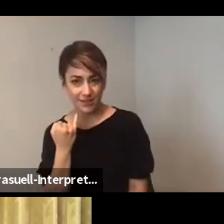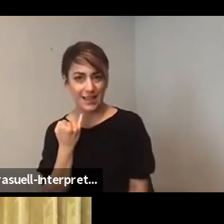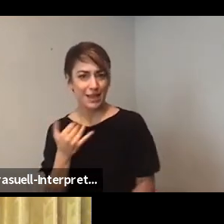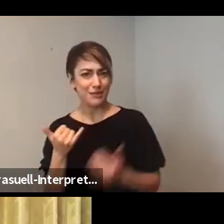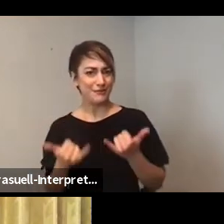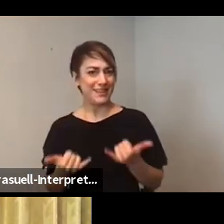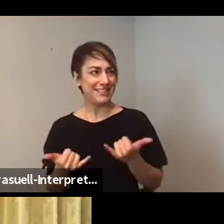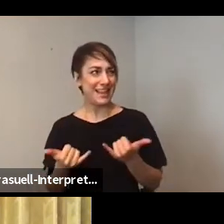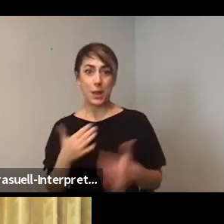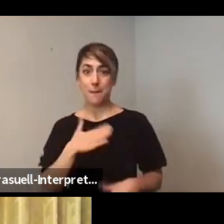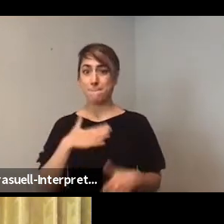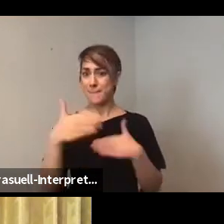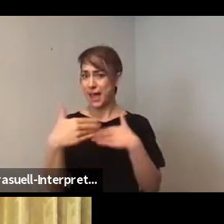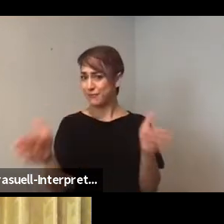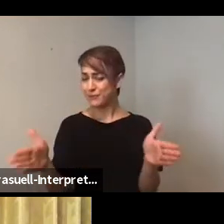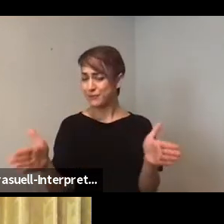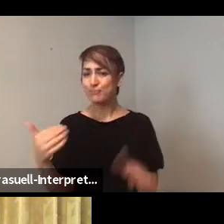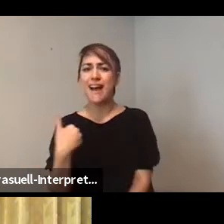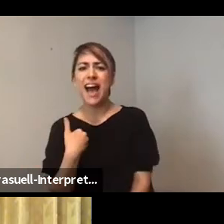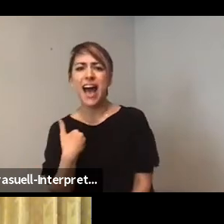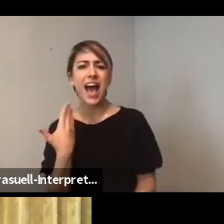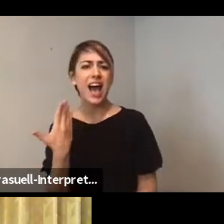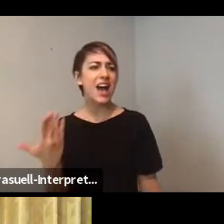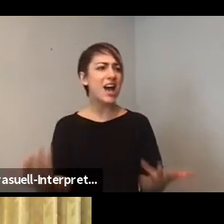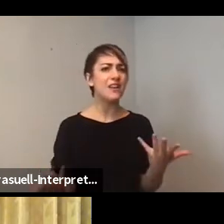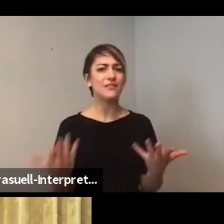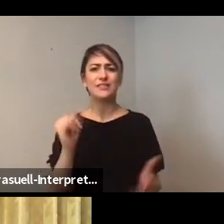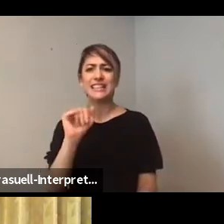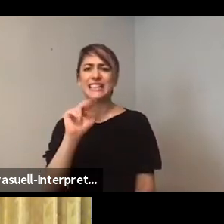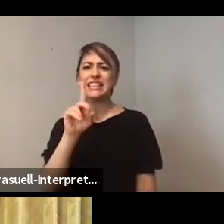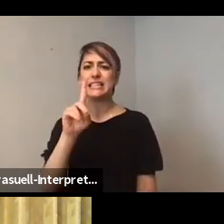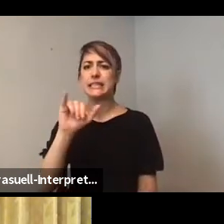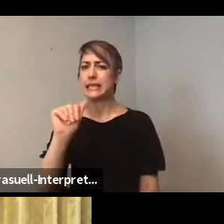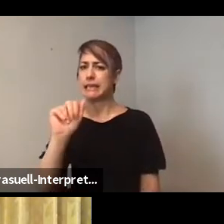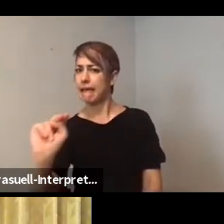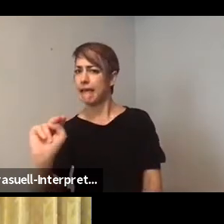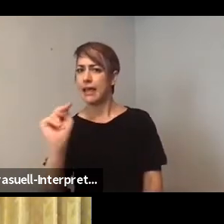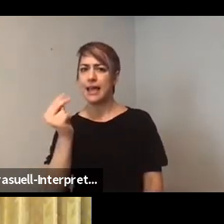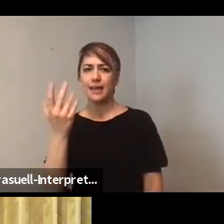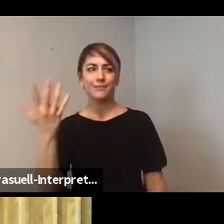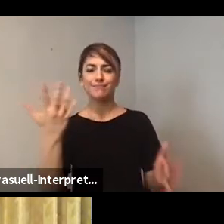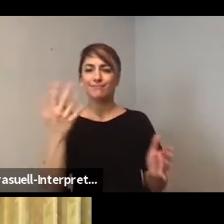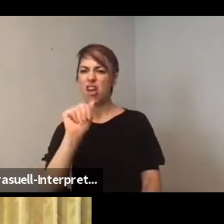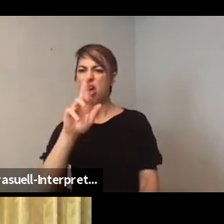Indian objects. I have a painting of